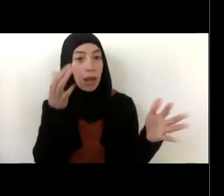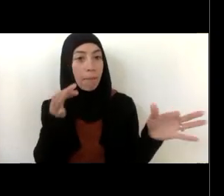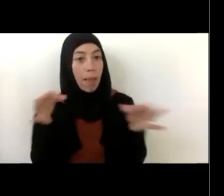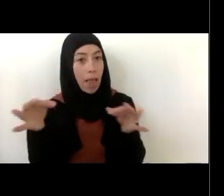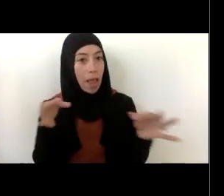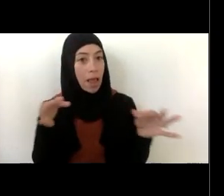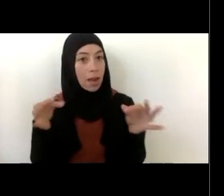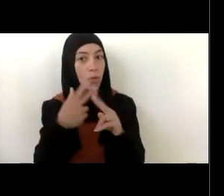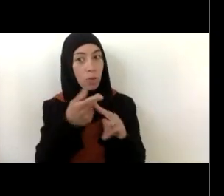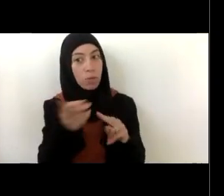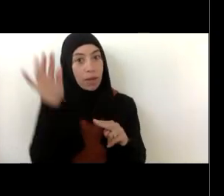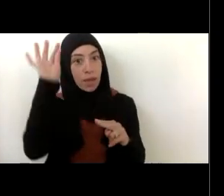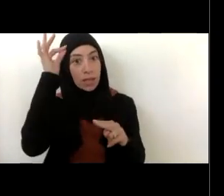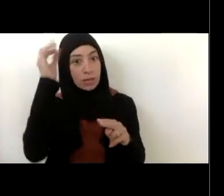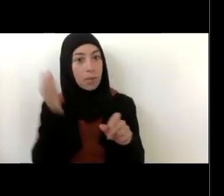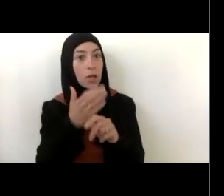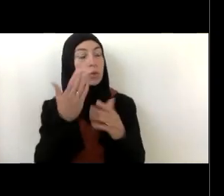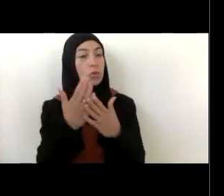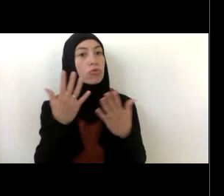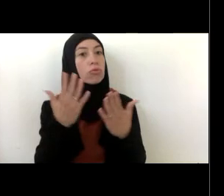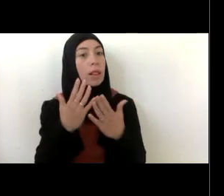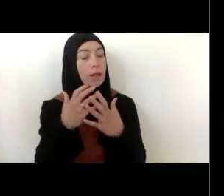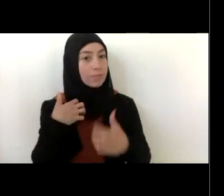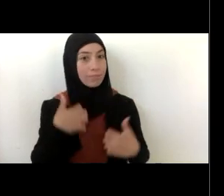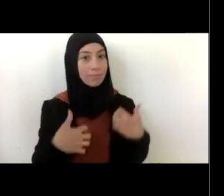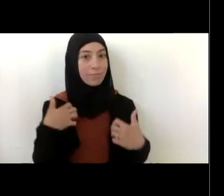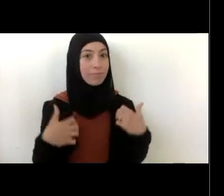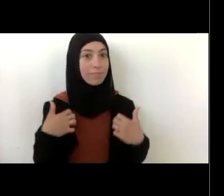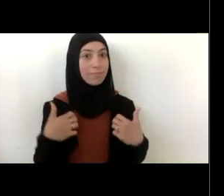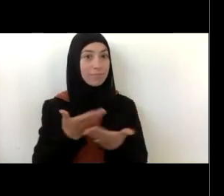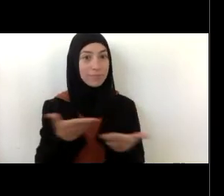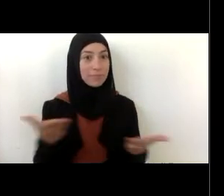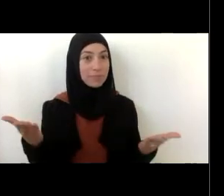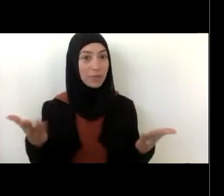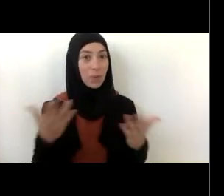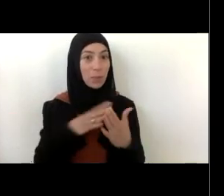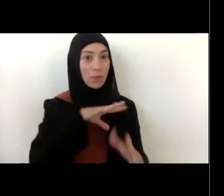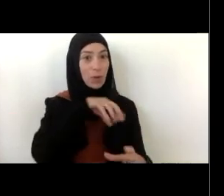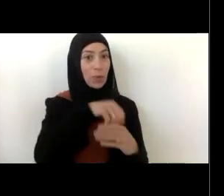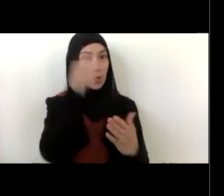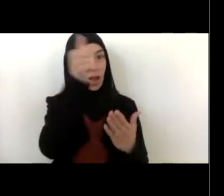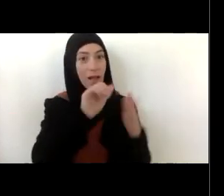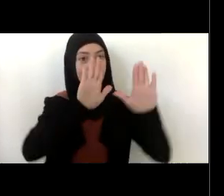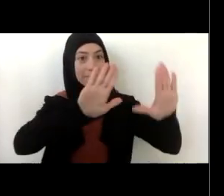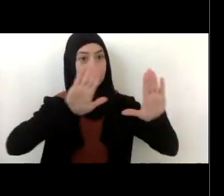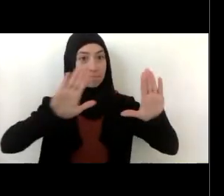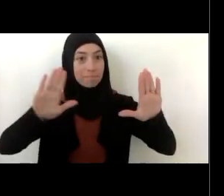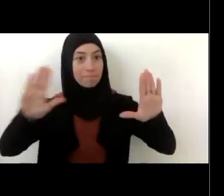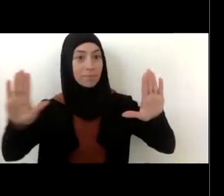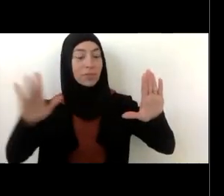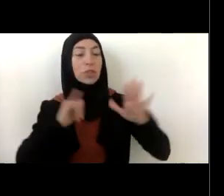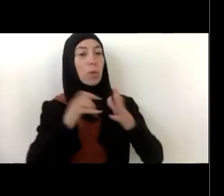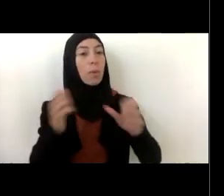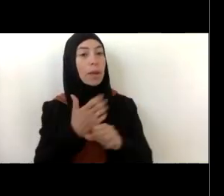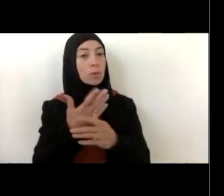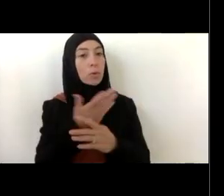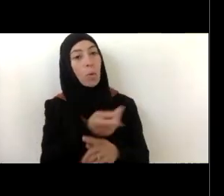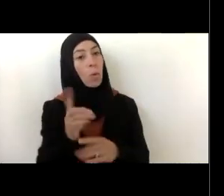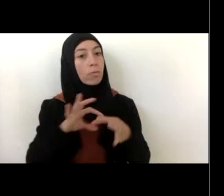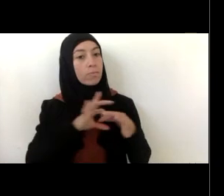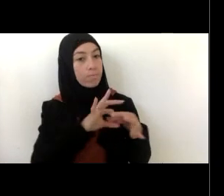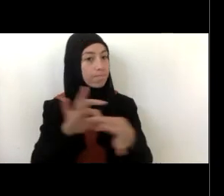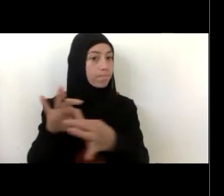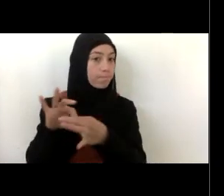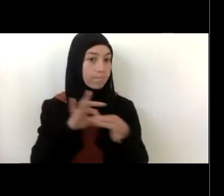make these precincts really vibrant and exciting places. So we integrate that relationship. Great.